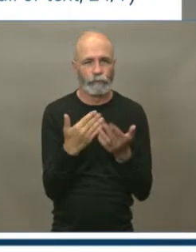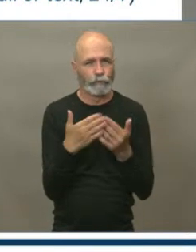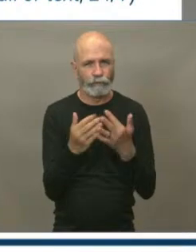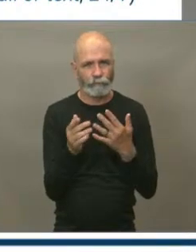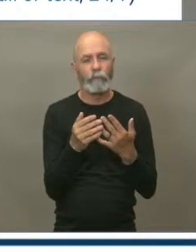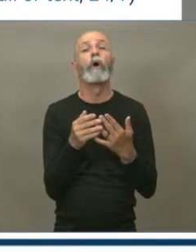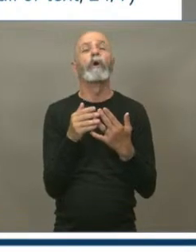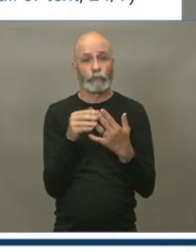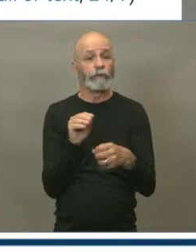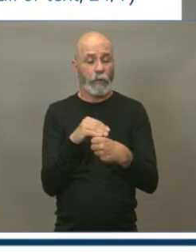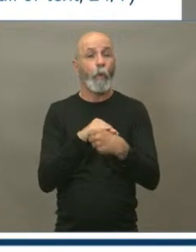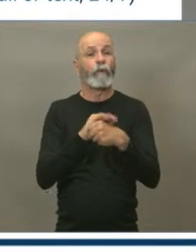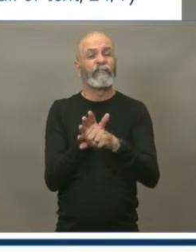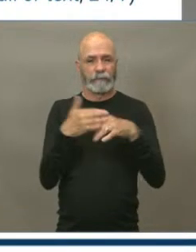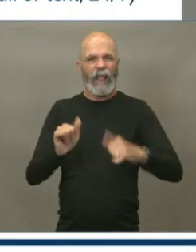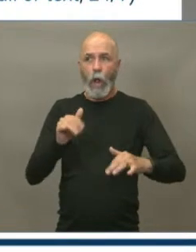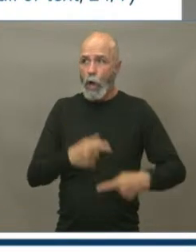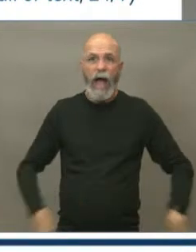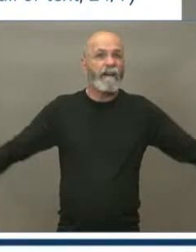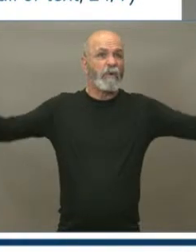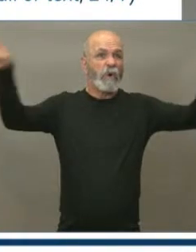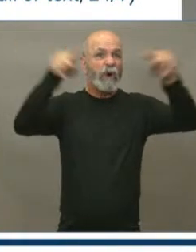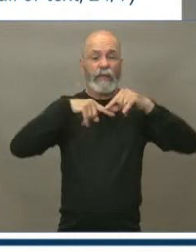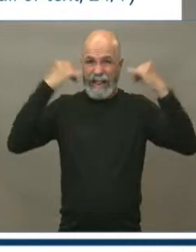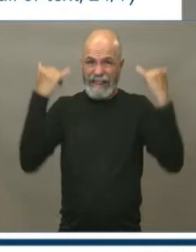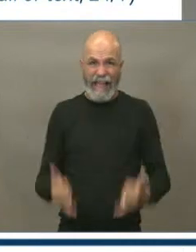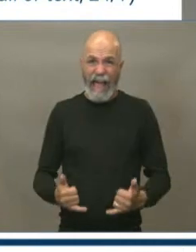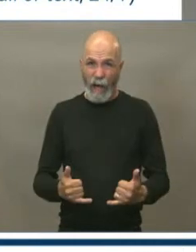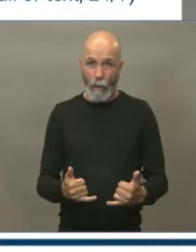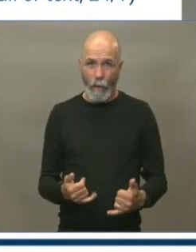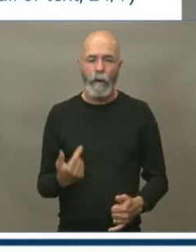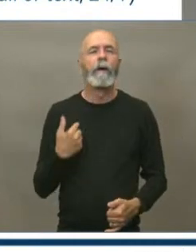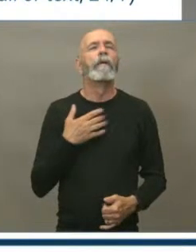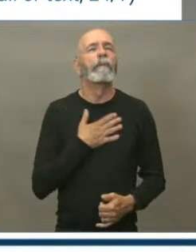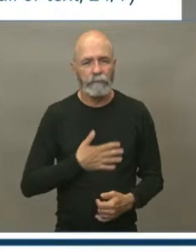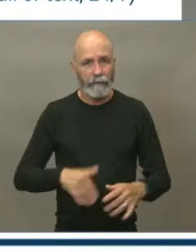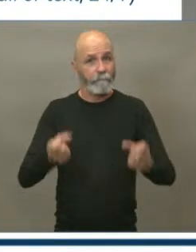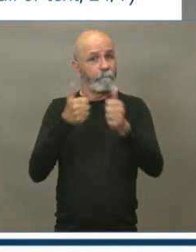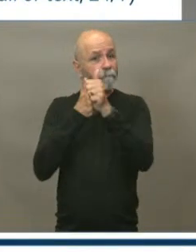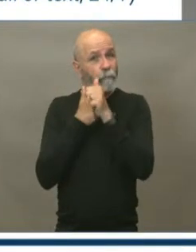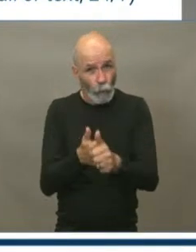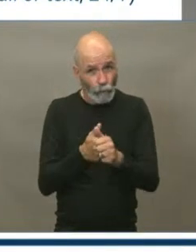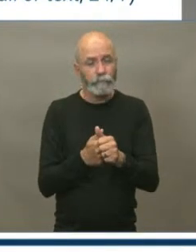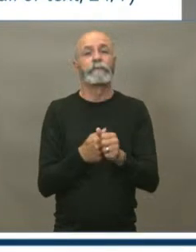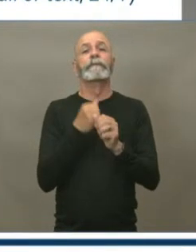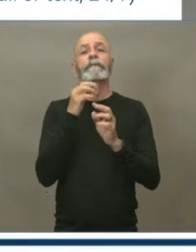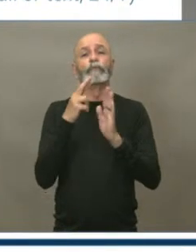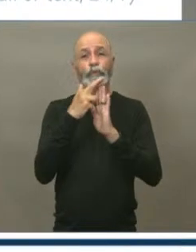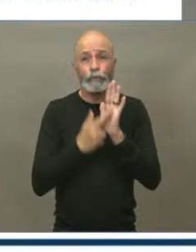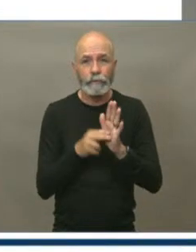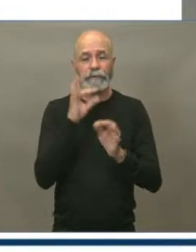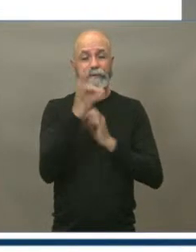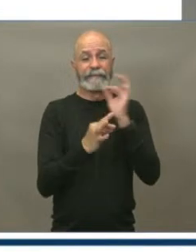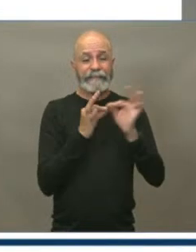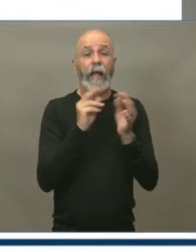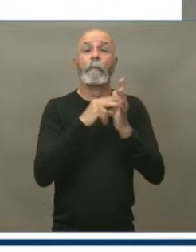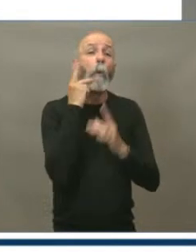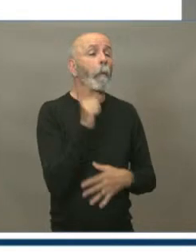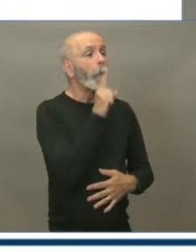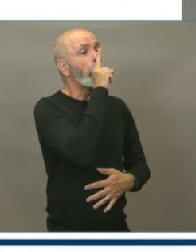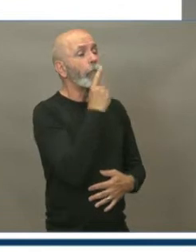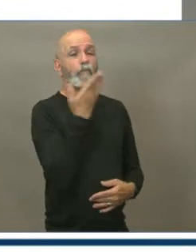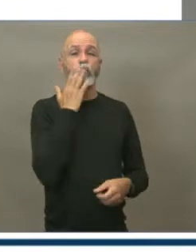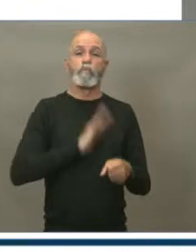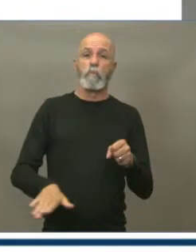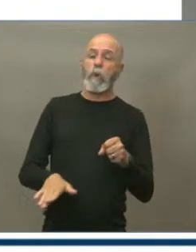your community. Follow the public health guidelines and go get tested, not just once, but on a regular basis. And if you